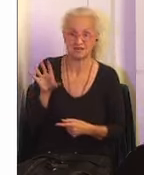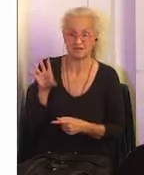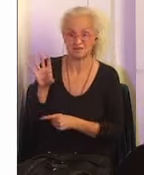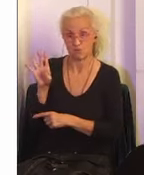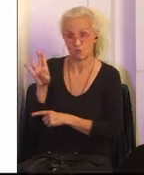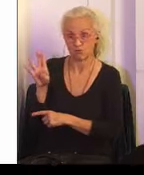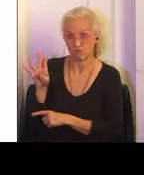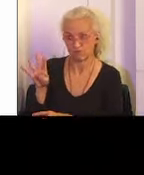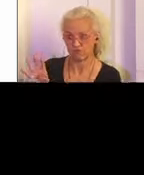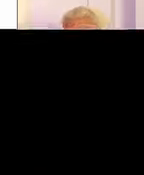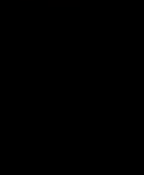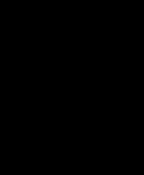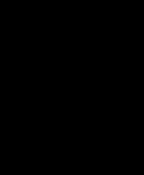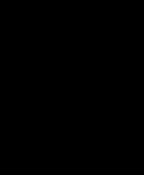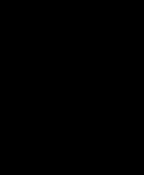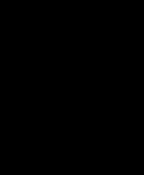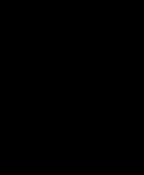9th.